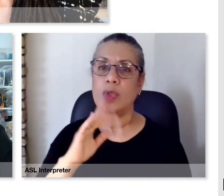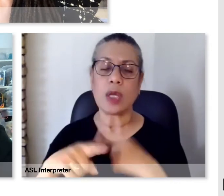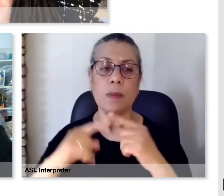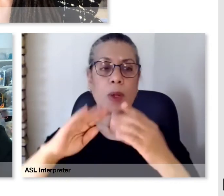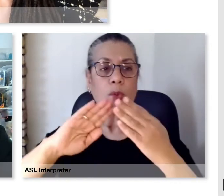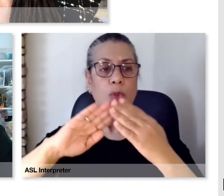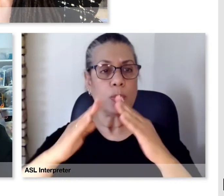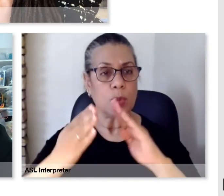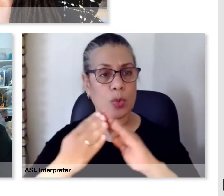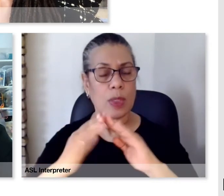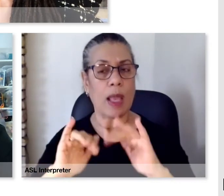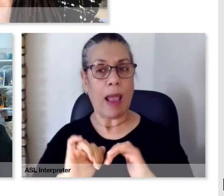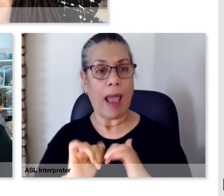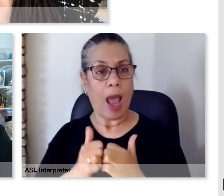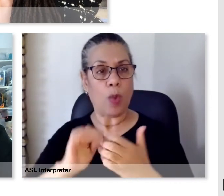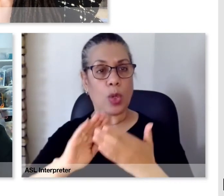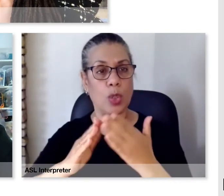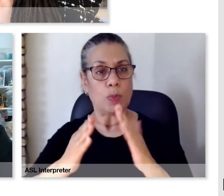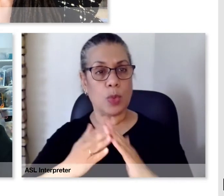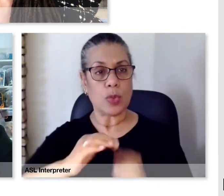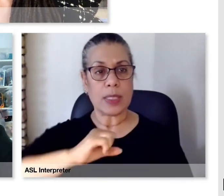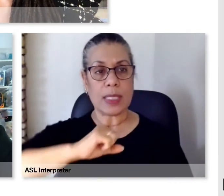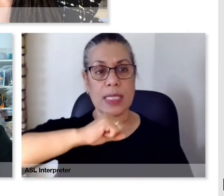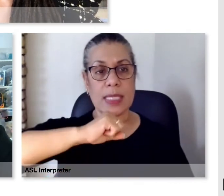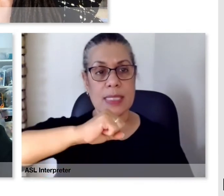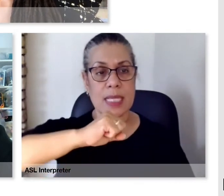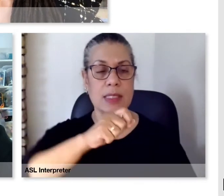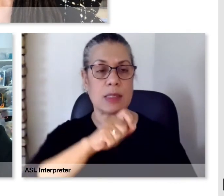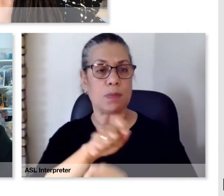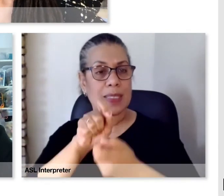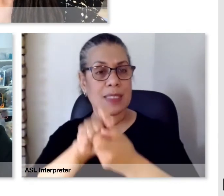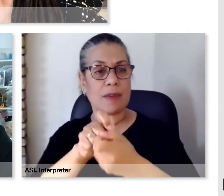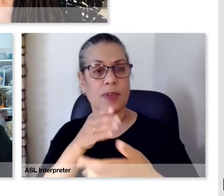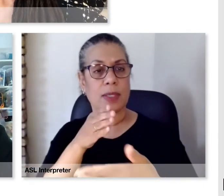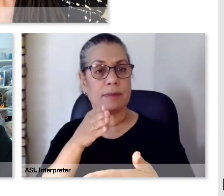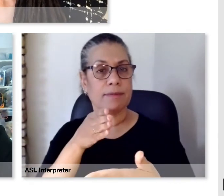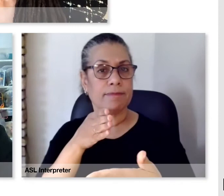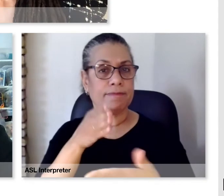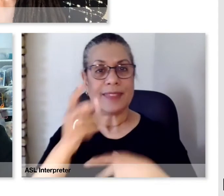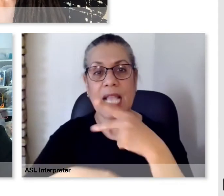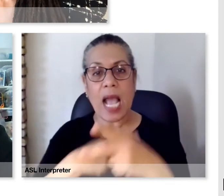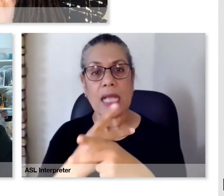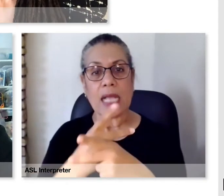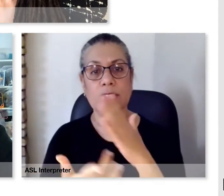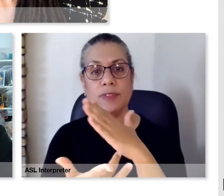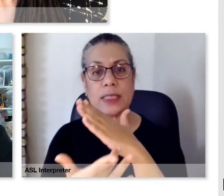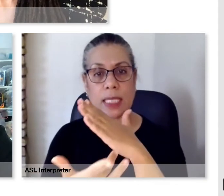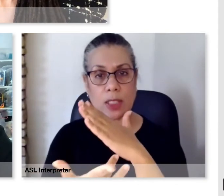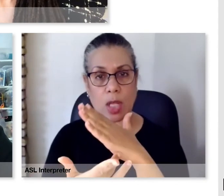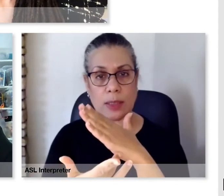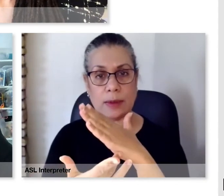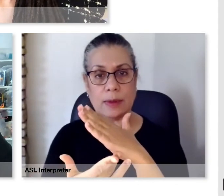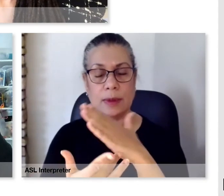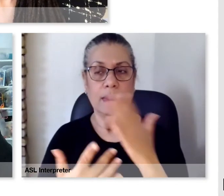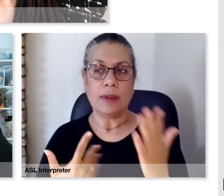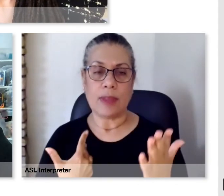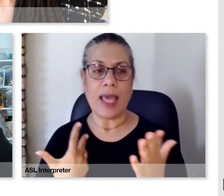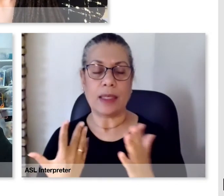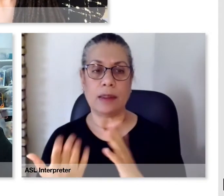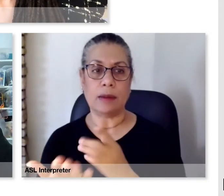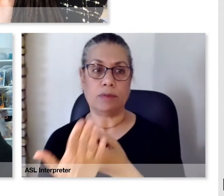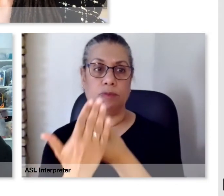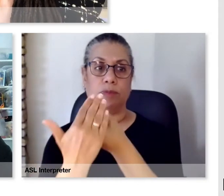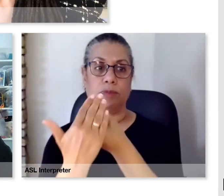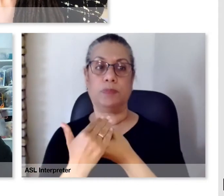can resist against certain types of technologies that that impose bias. And so the question is,